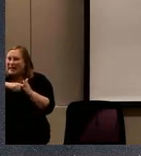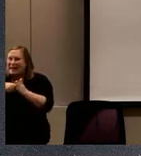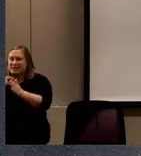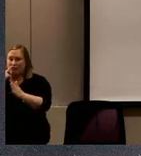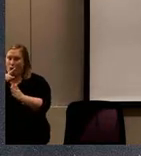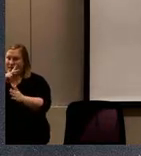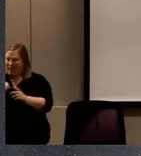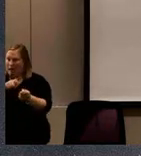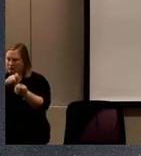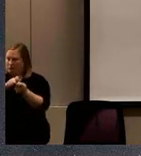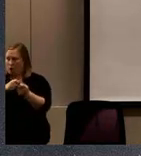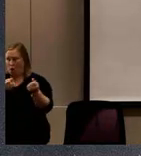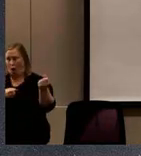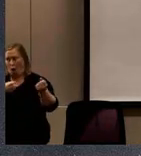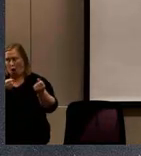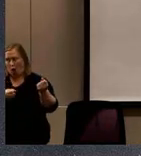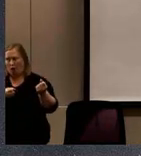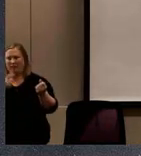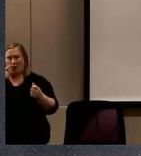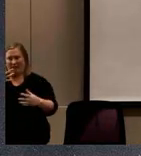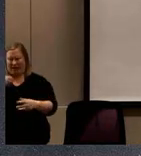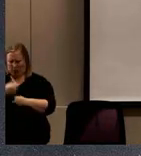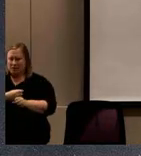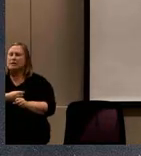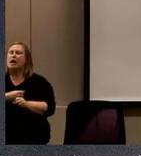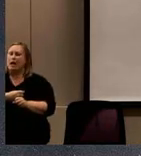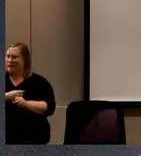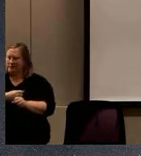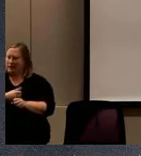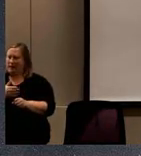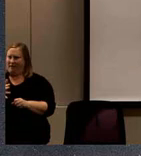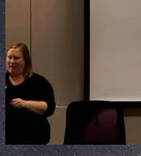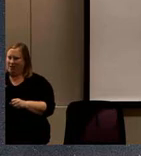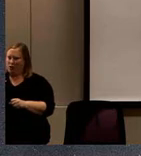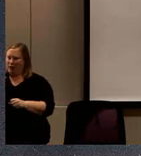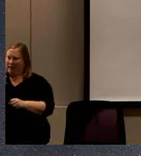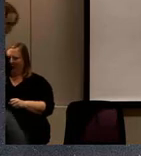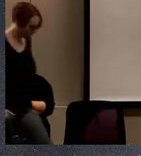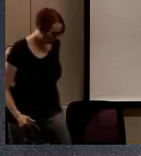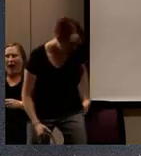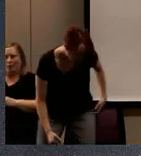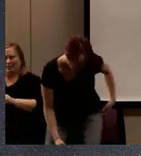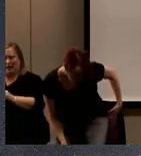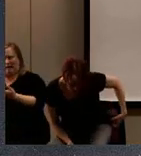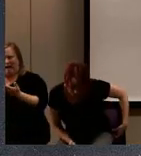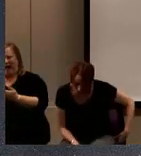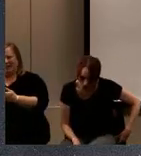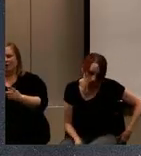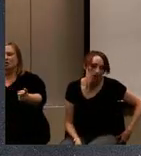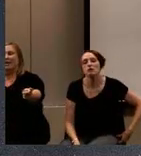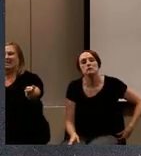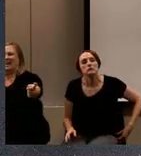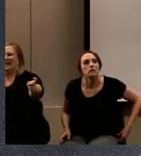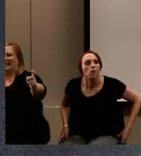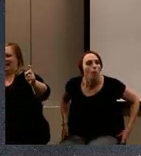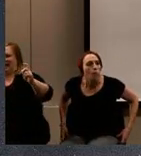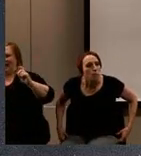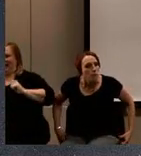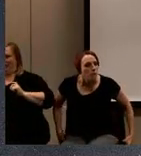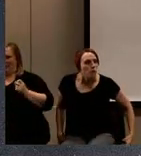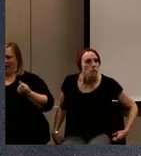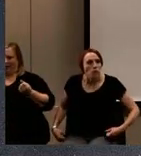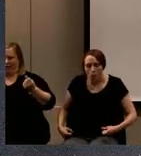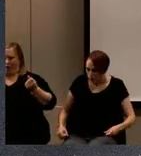5 years. So when they eventually did get away from him, and I was in college and they actually gave it to me because I happened to need a car at the time, I got a coffee